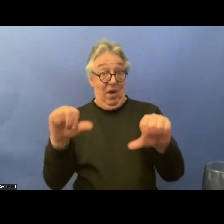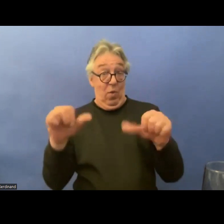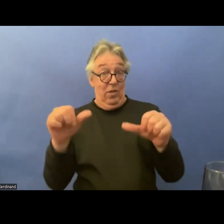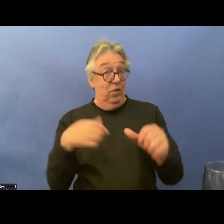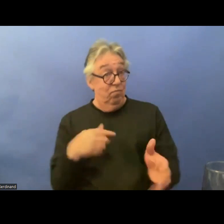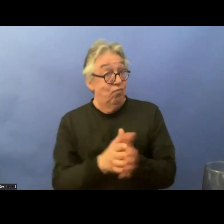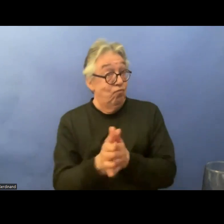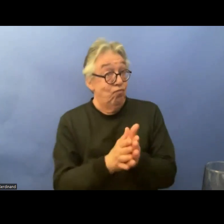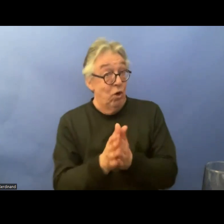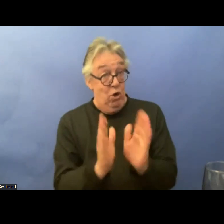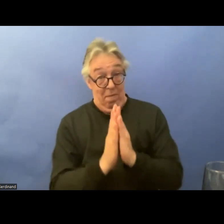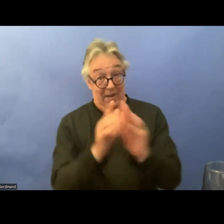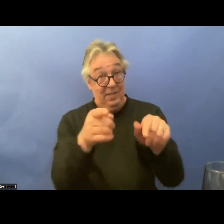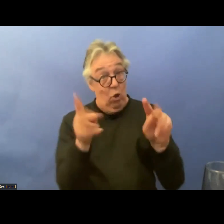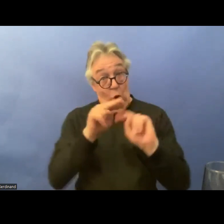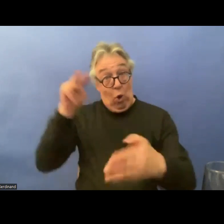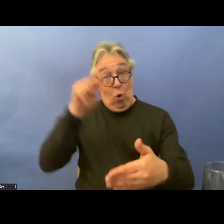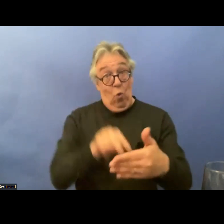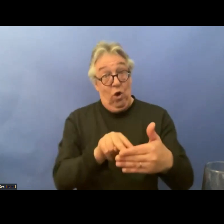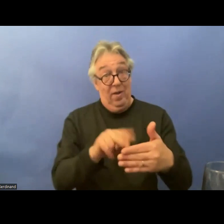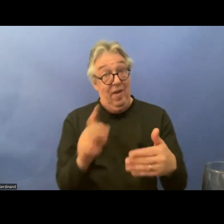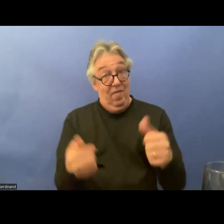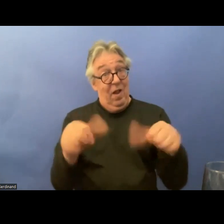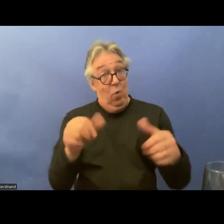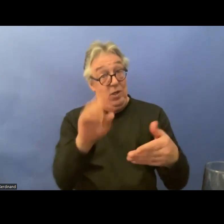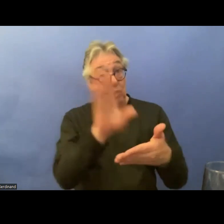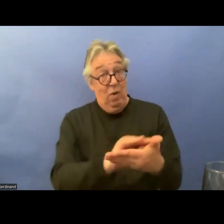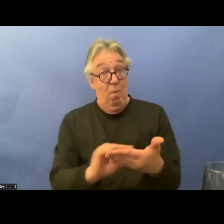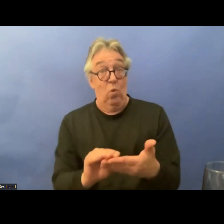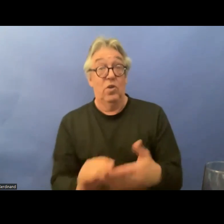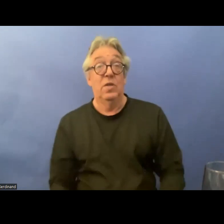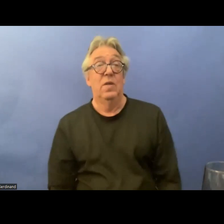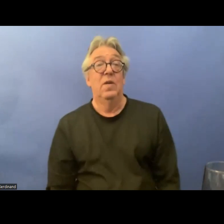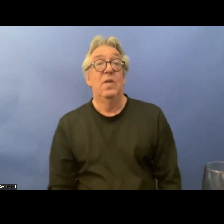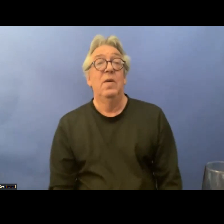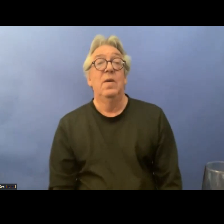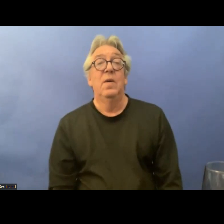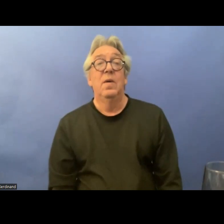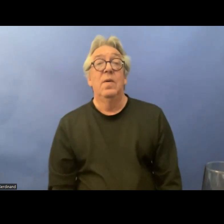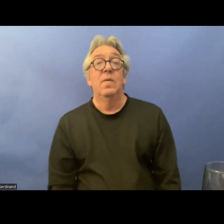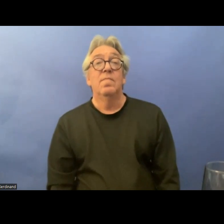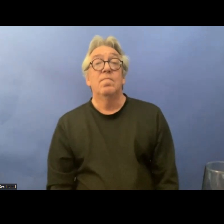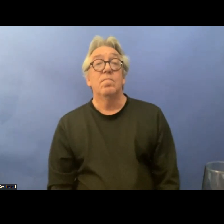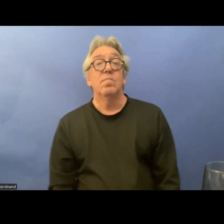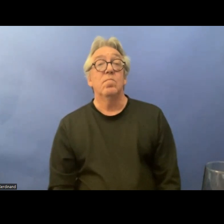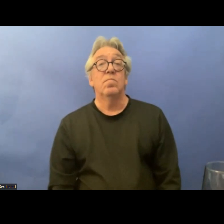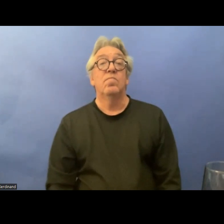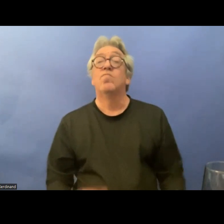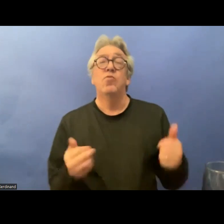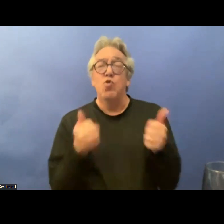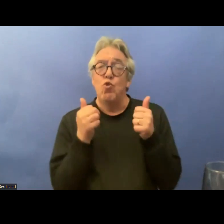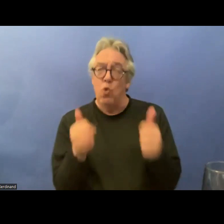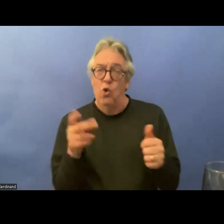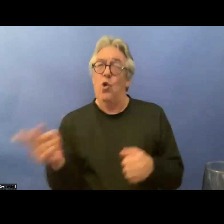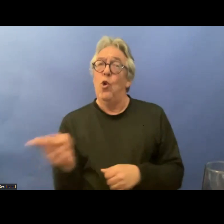you to see it, because again, this is good to see that the issues around disabilities were considered in